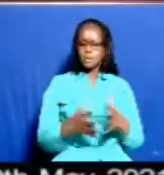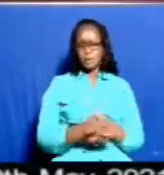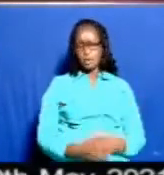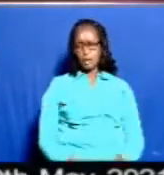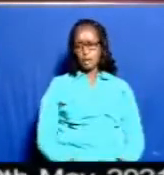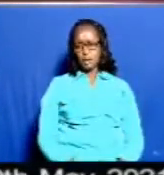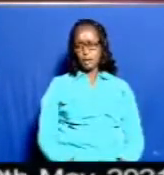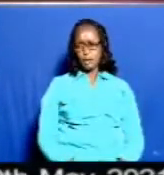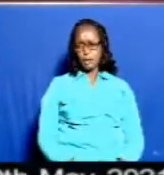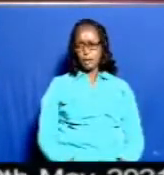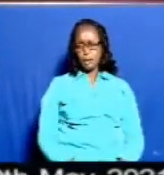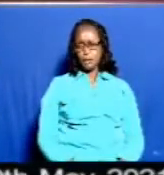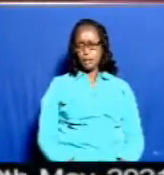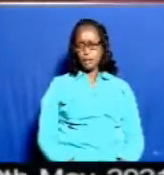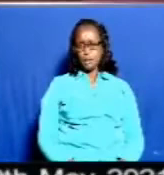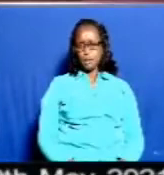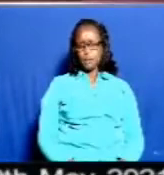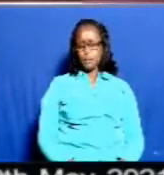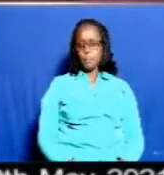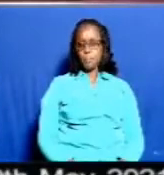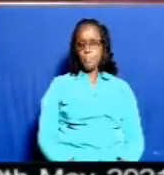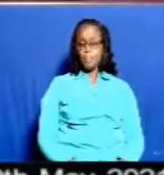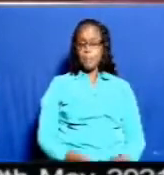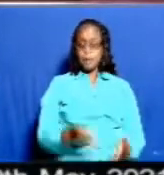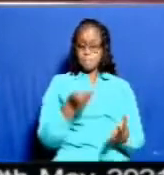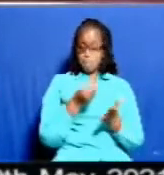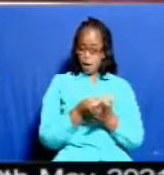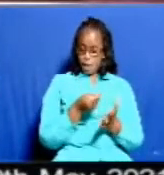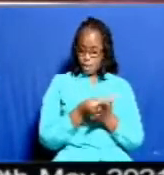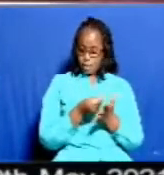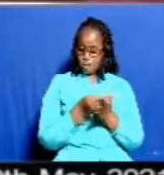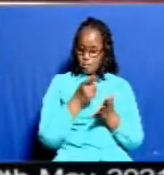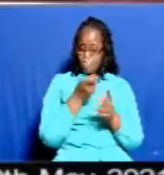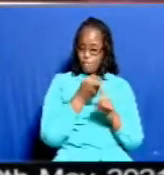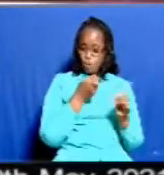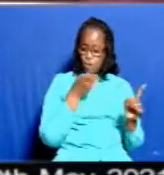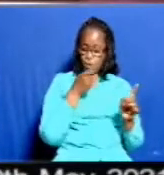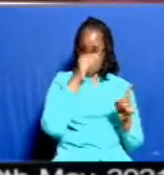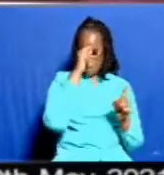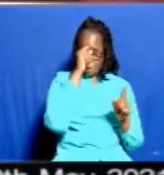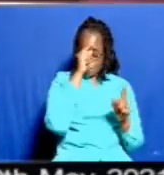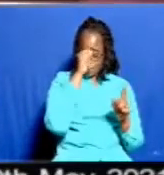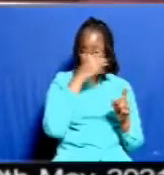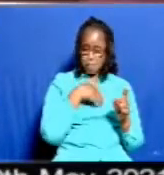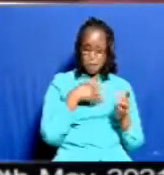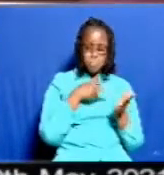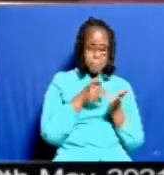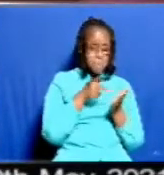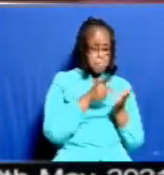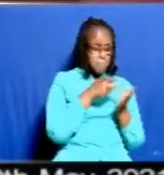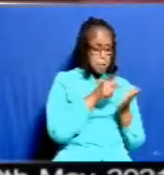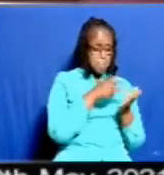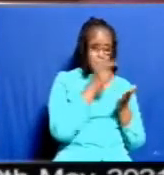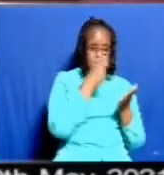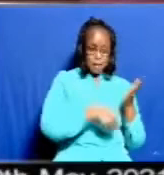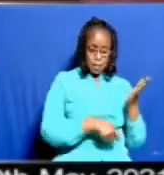Now, this money which taxpayers gave to the Kenya Airways now and